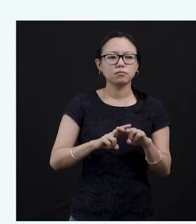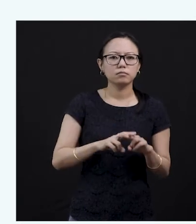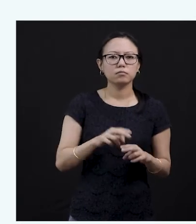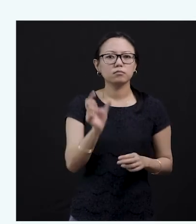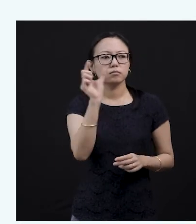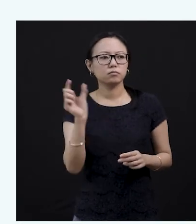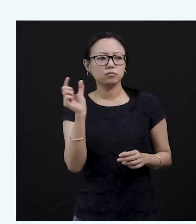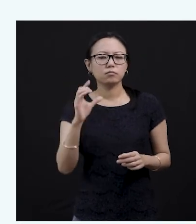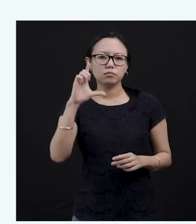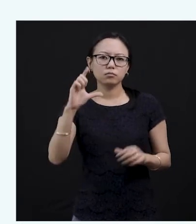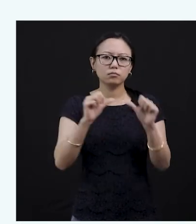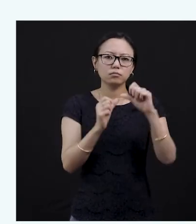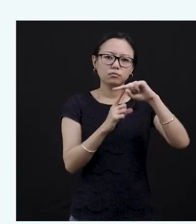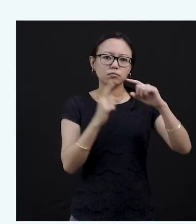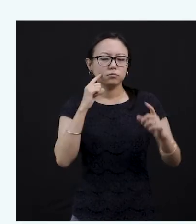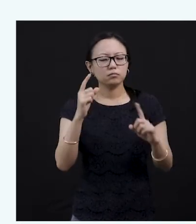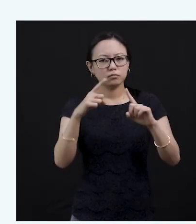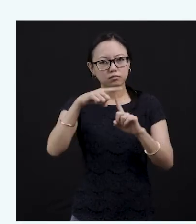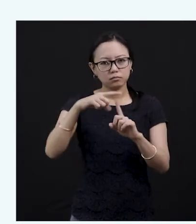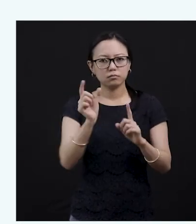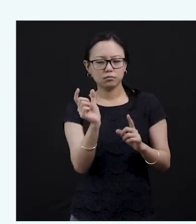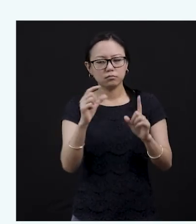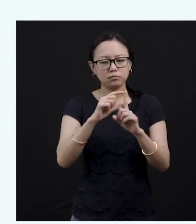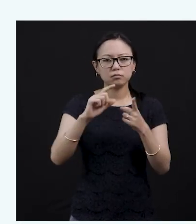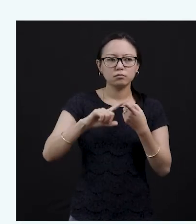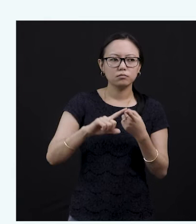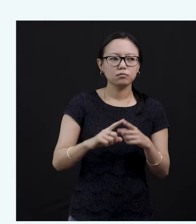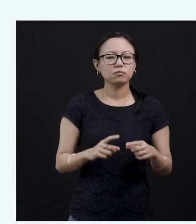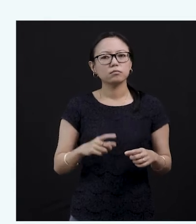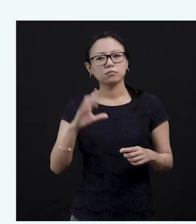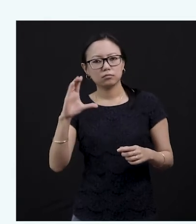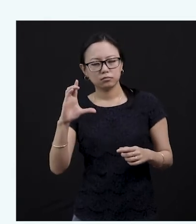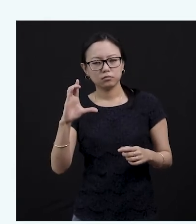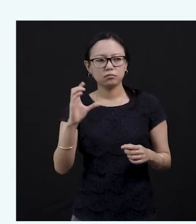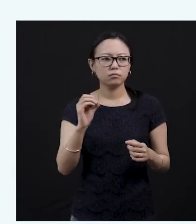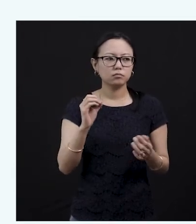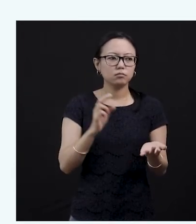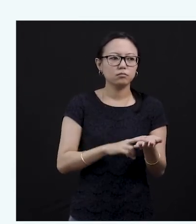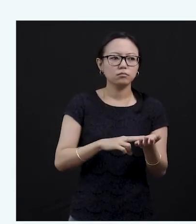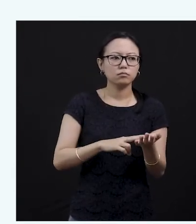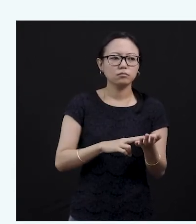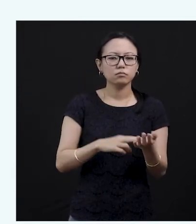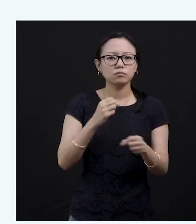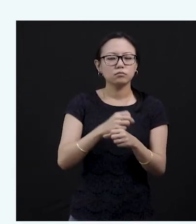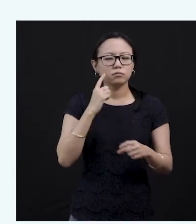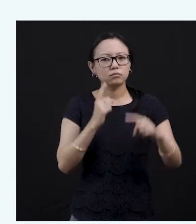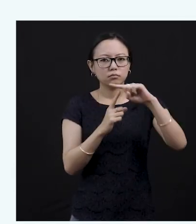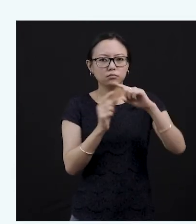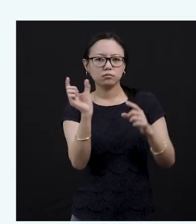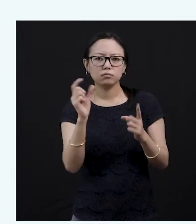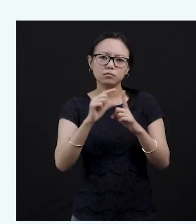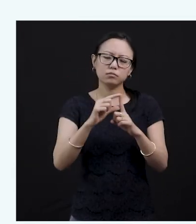locate, means we can find the places easily, okay? Now it is very important for you to know these